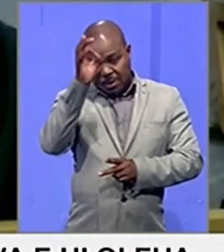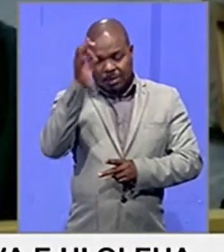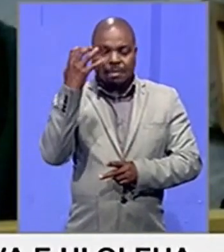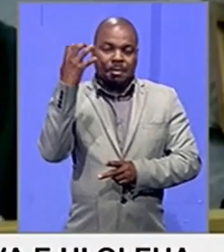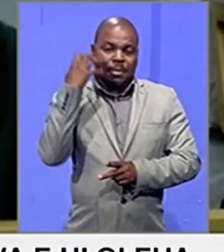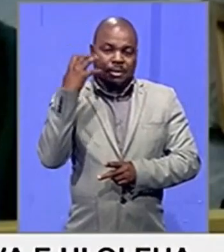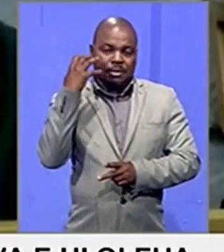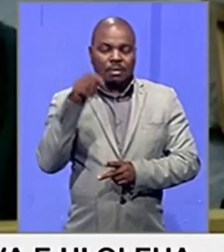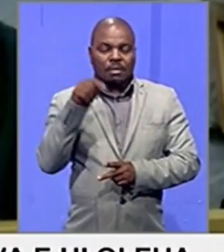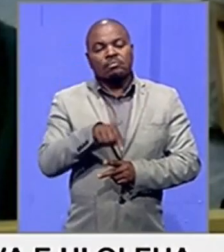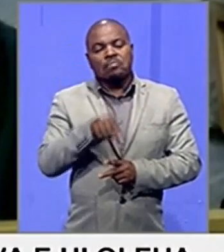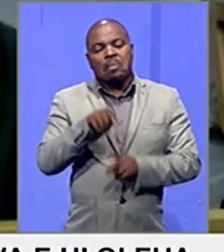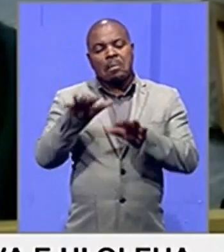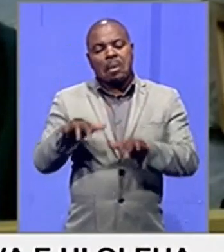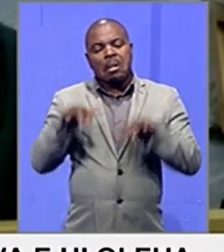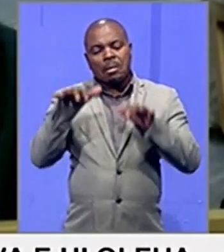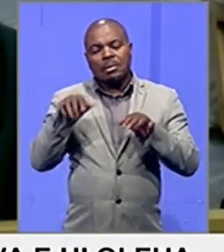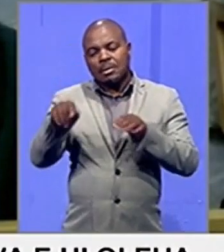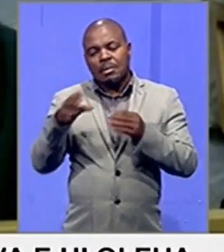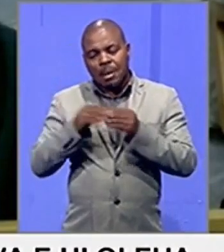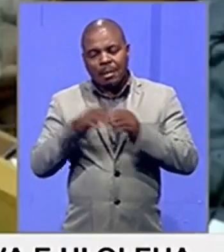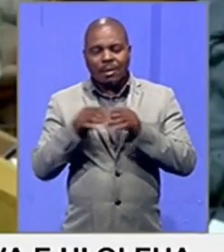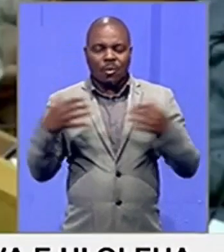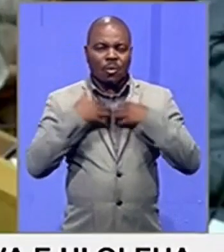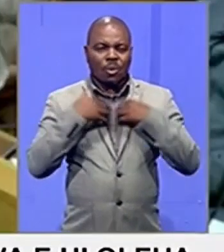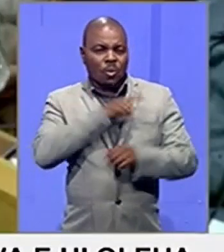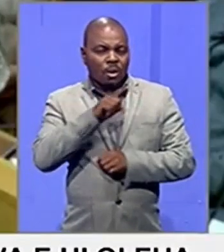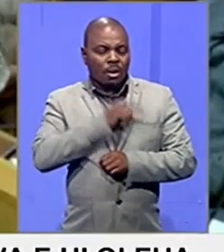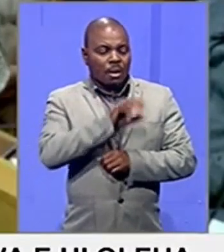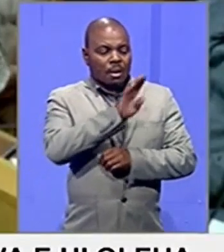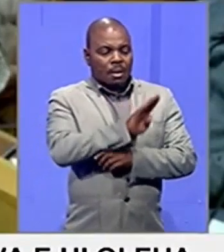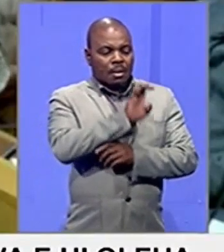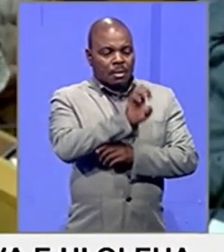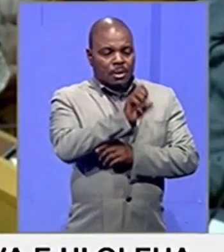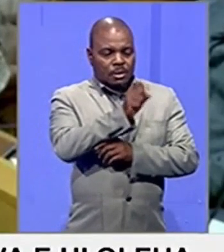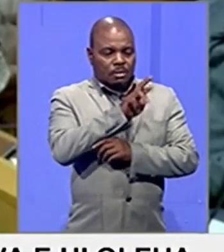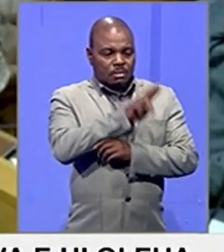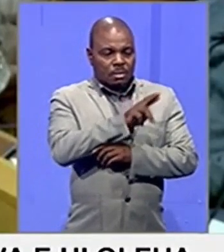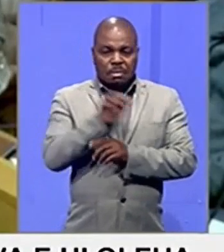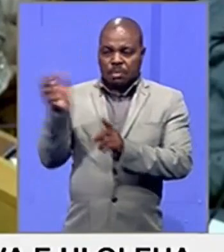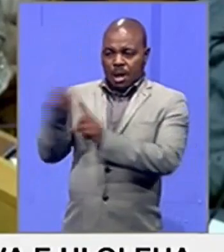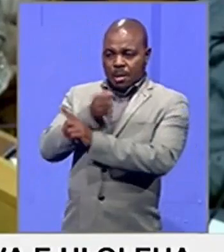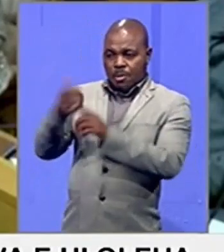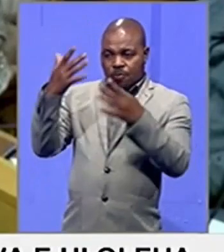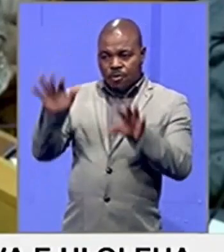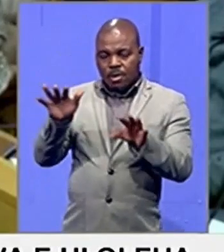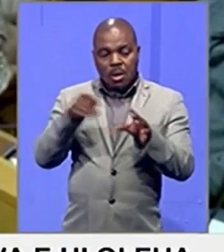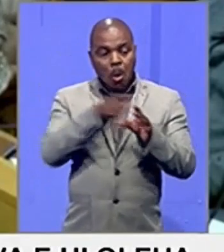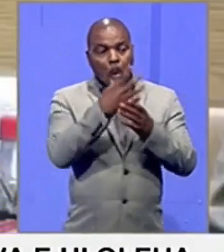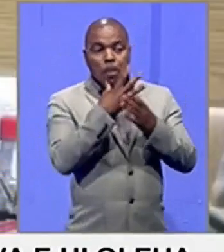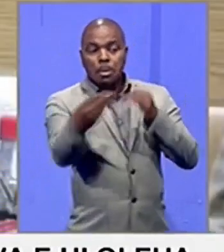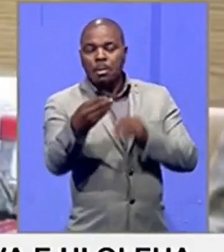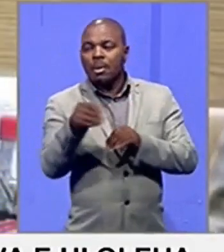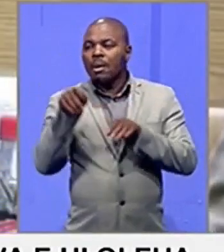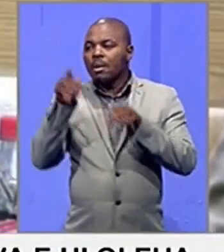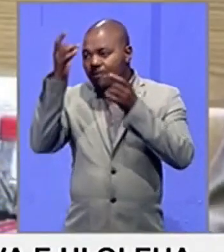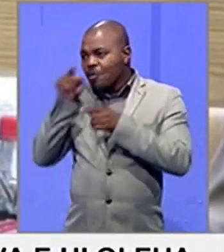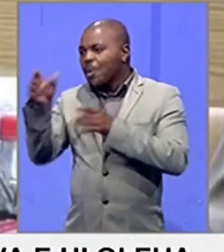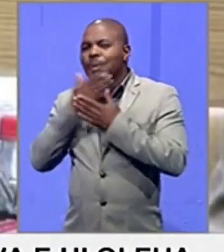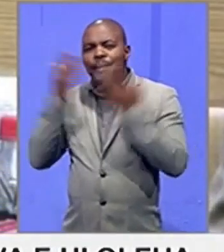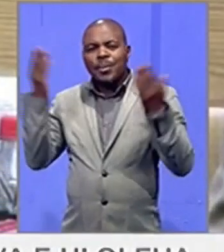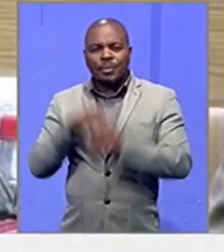di tshengwa haholo ke hore bao ba ileng ba hlokofatswa ke Bester ha ba ka ba tsebiswa ka ho thoba ha hae. Citizens who live in this country